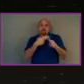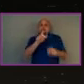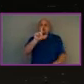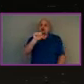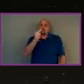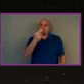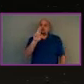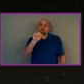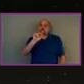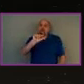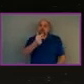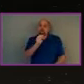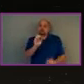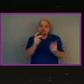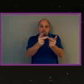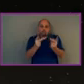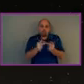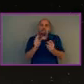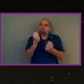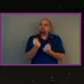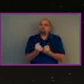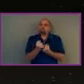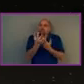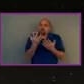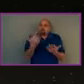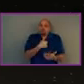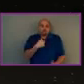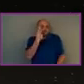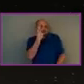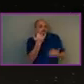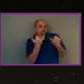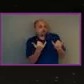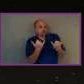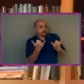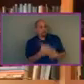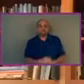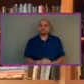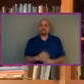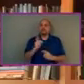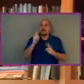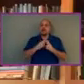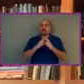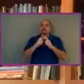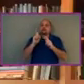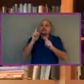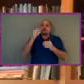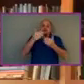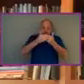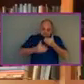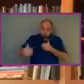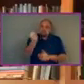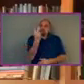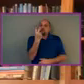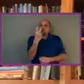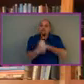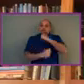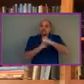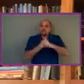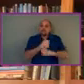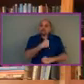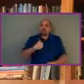the Trojan asteroids that we see. And for these reasons, over the course of 12 years, we're going to visit 7